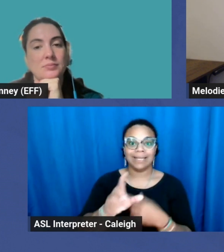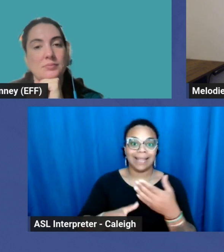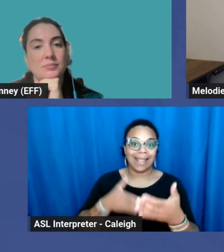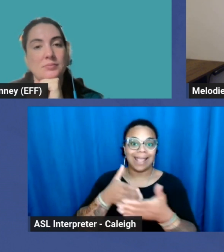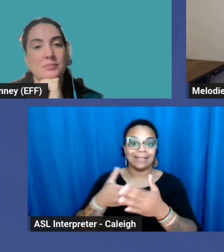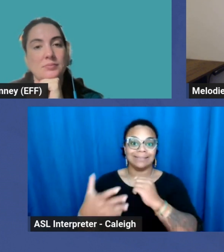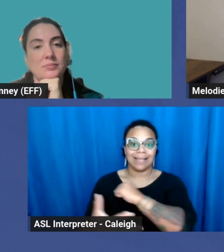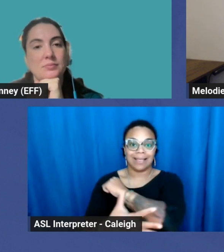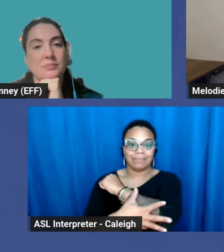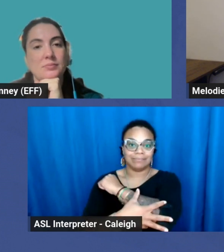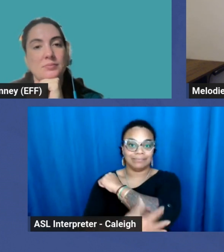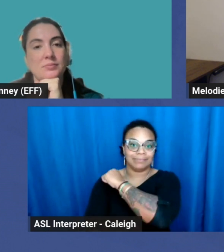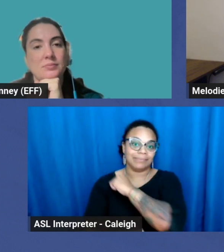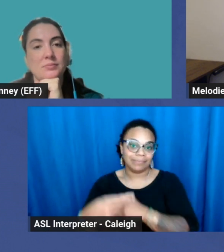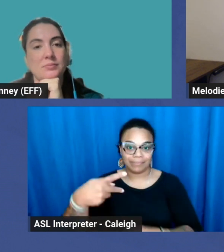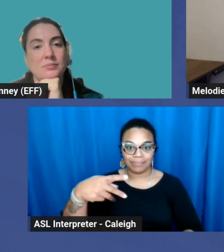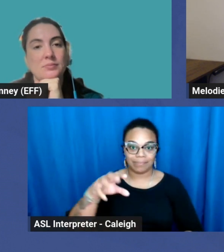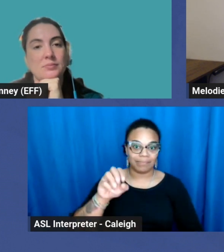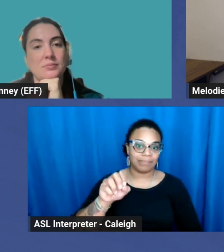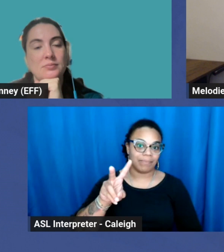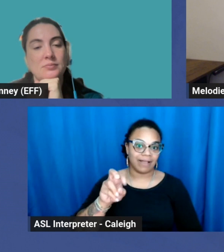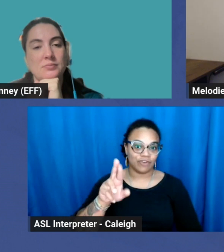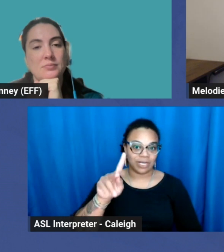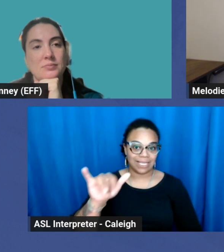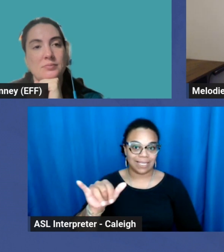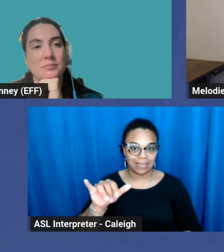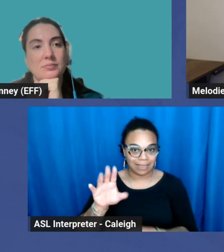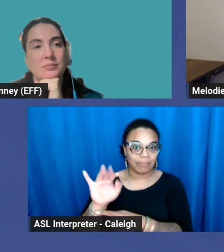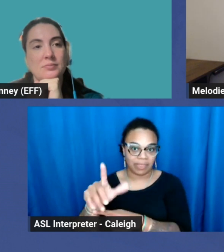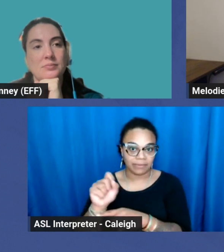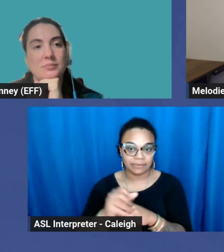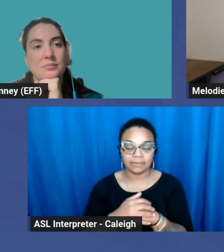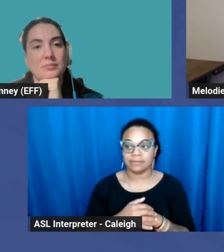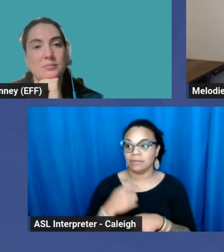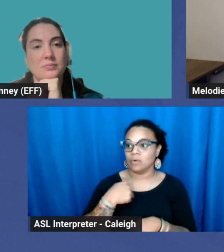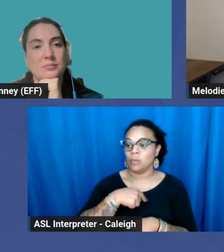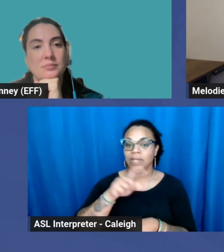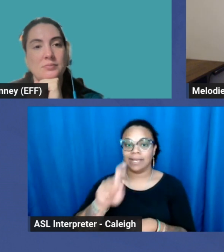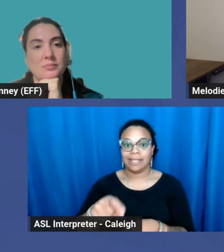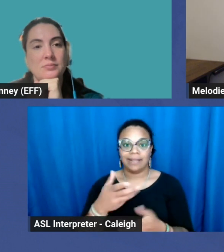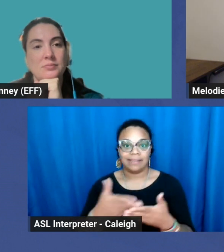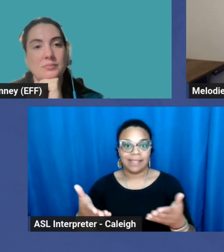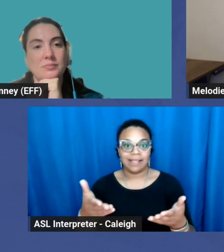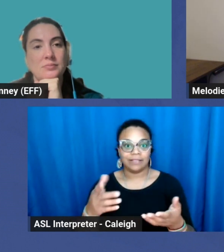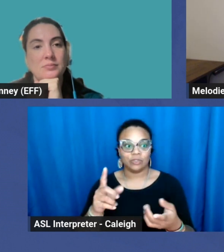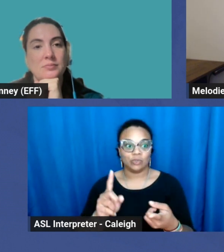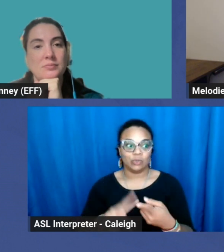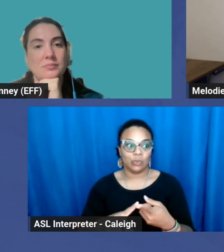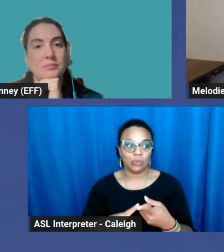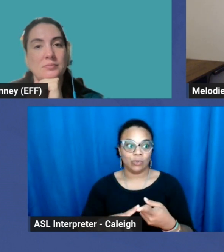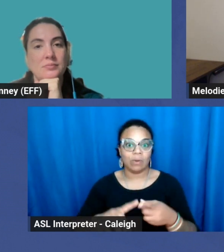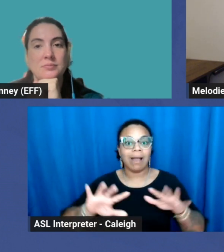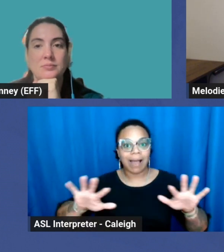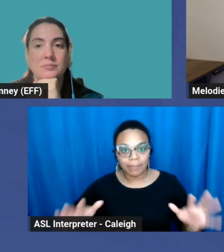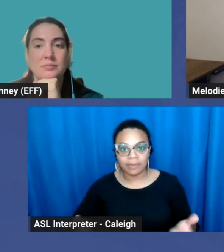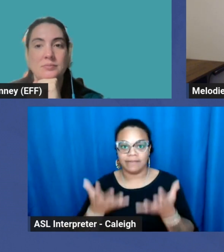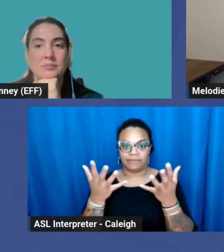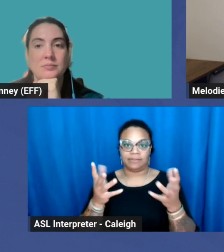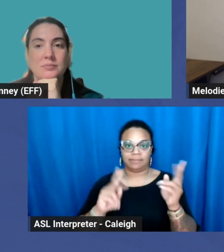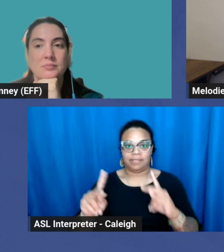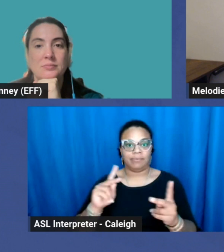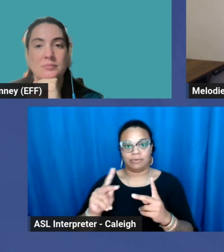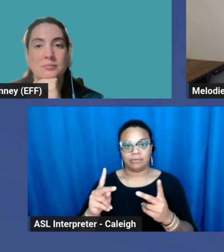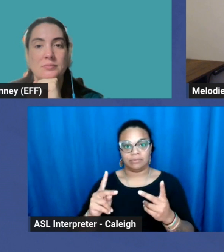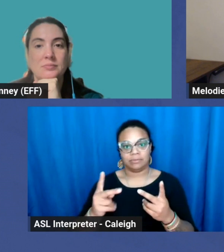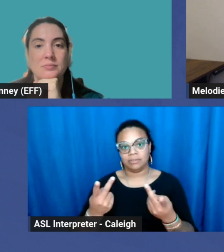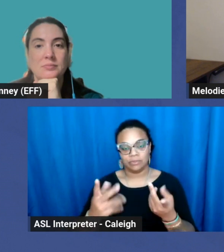anti-poverty bills, right? Things that uplift folks from poverty or allow